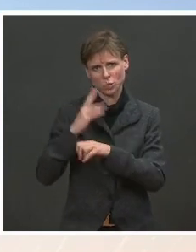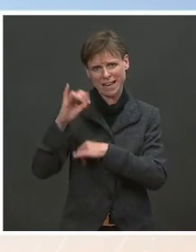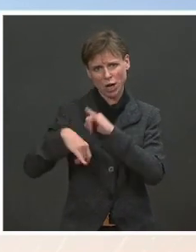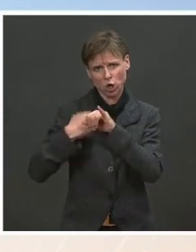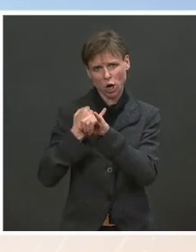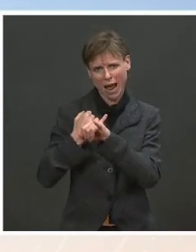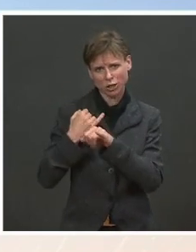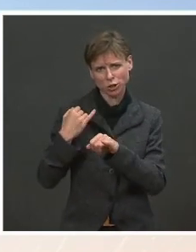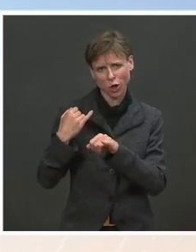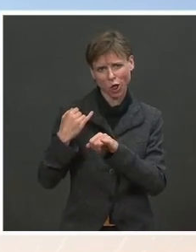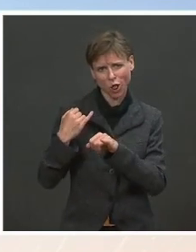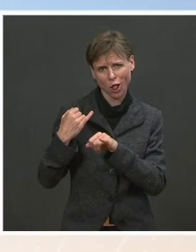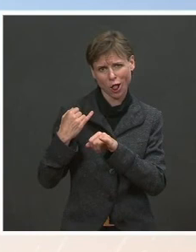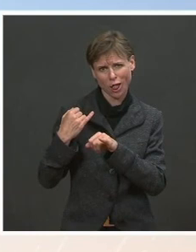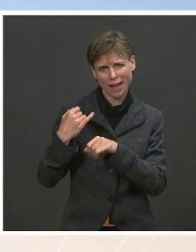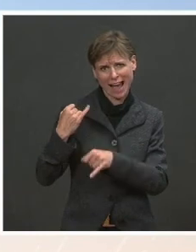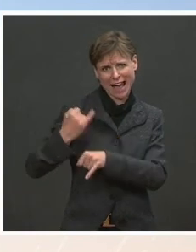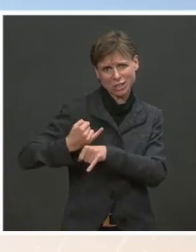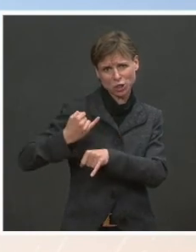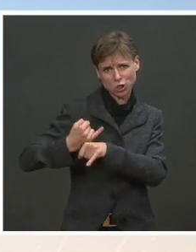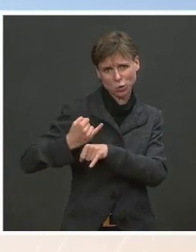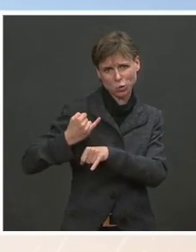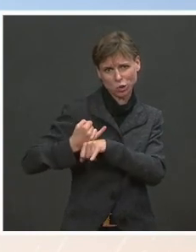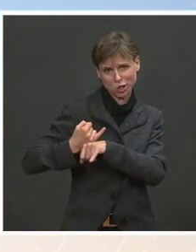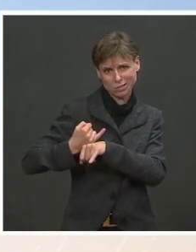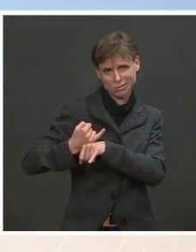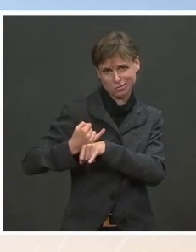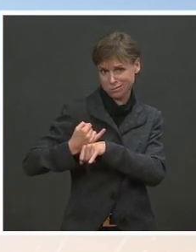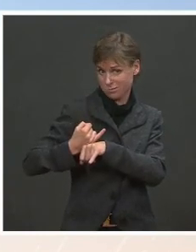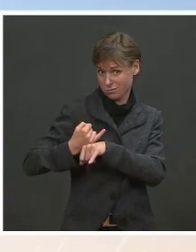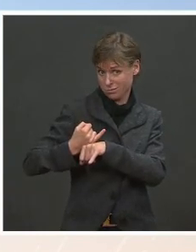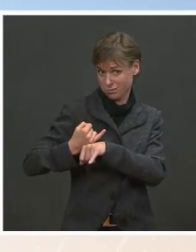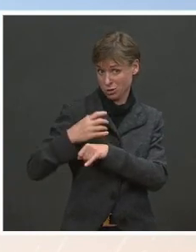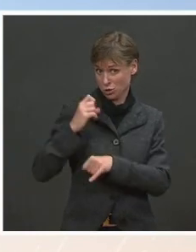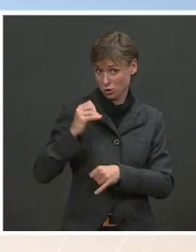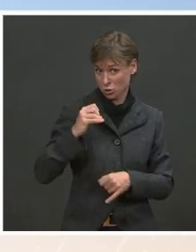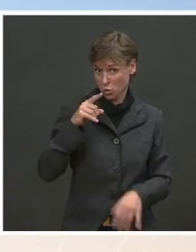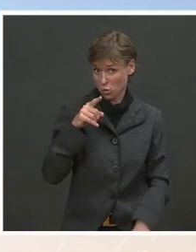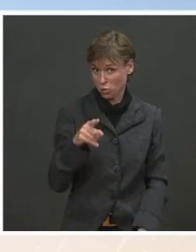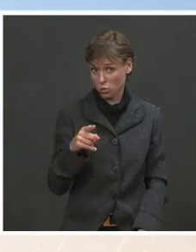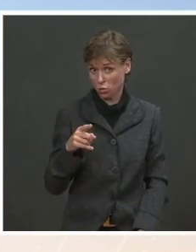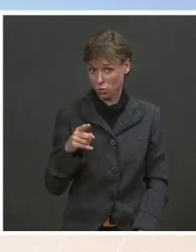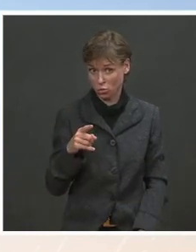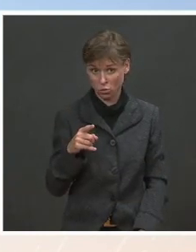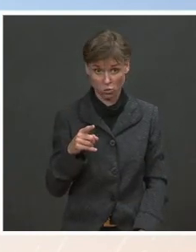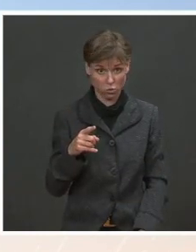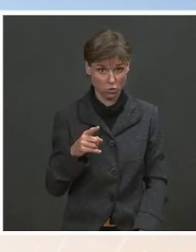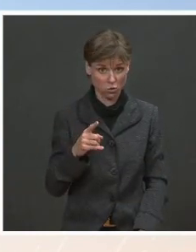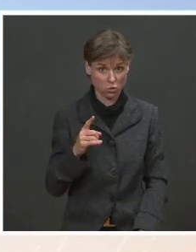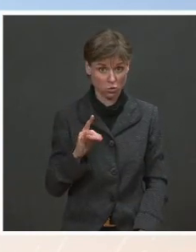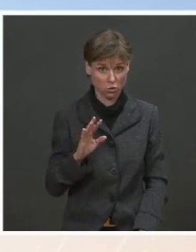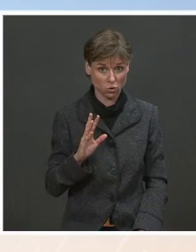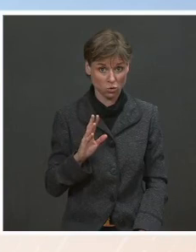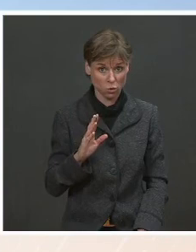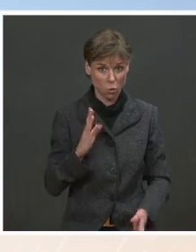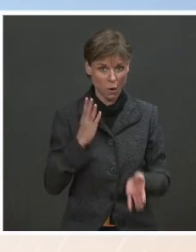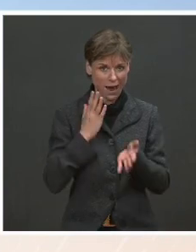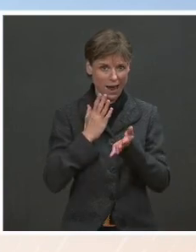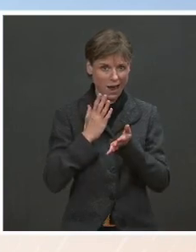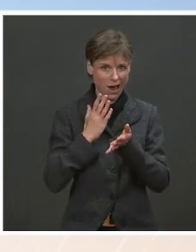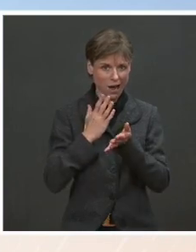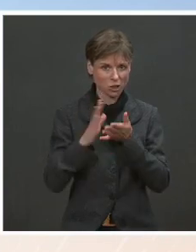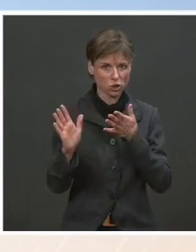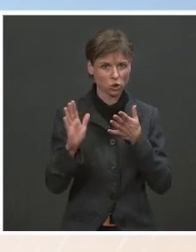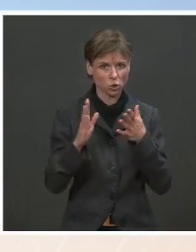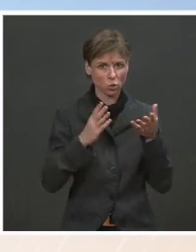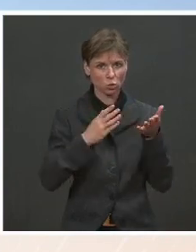So do you exclude sharing vaccine on a bilateral basis?